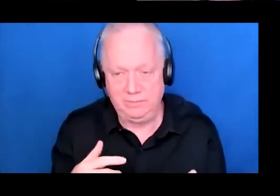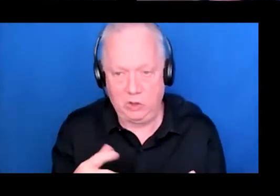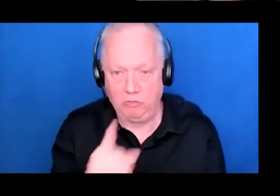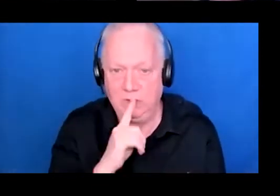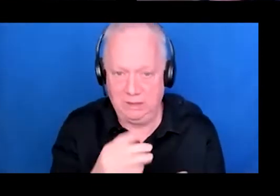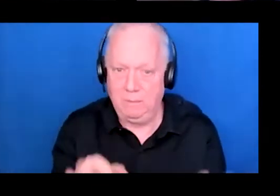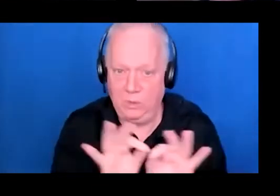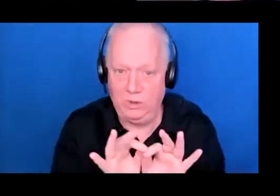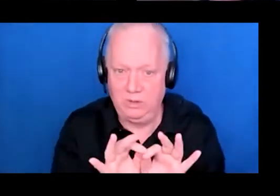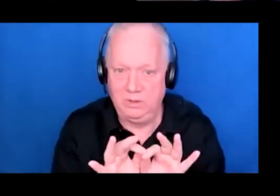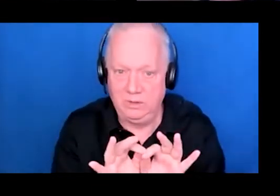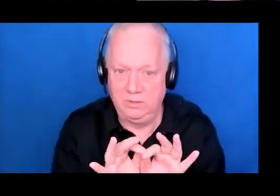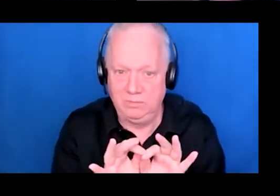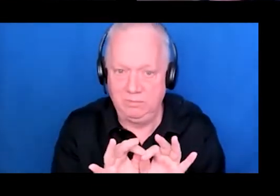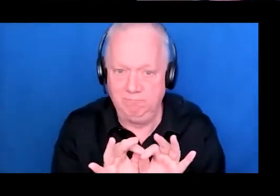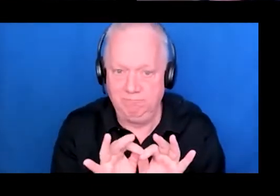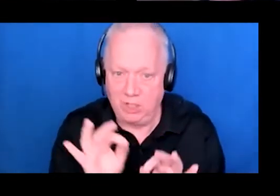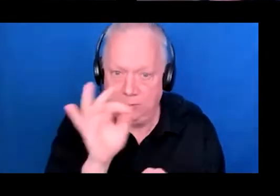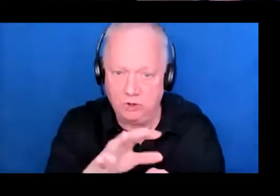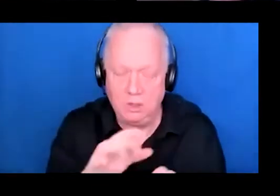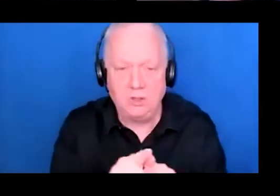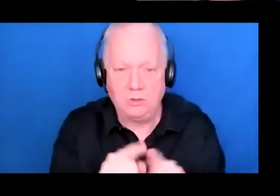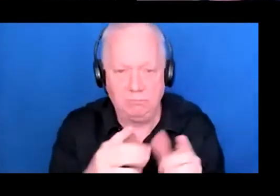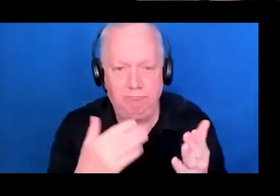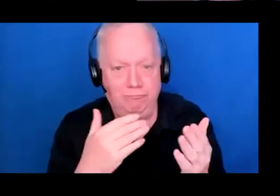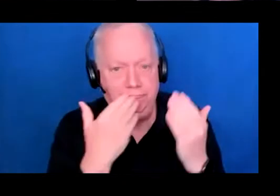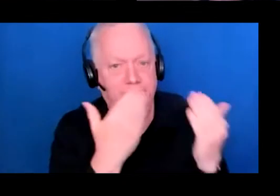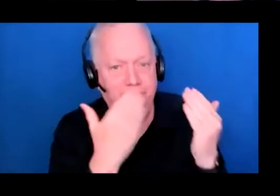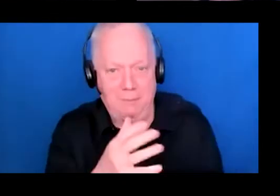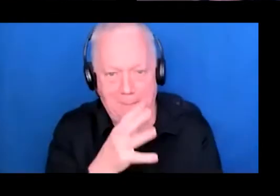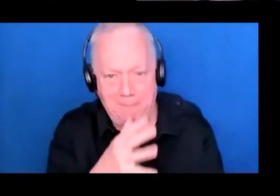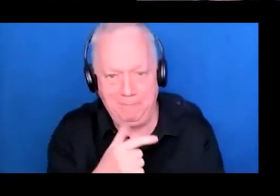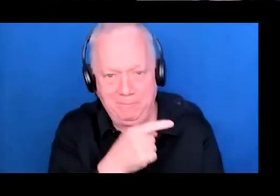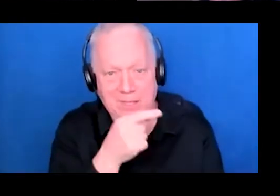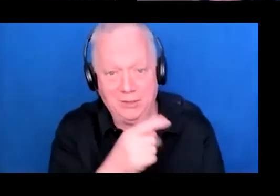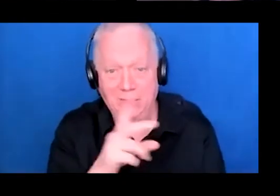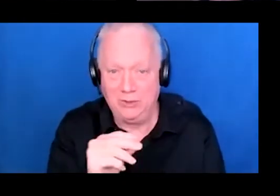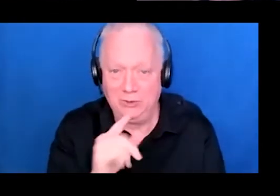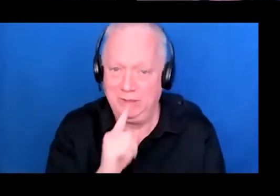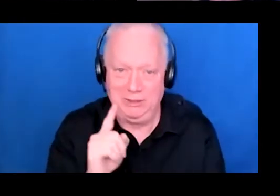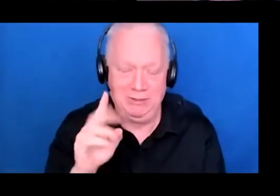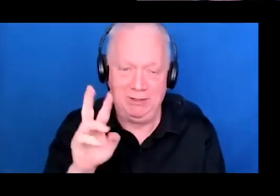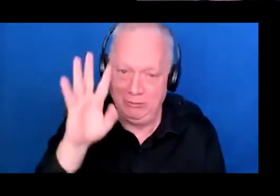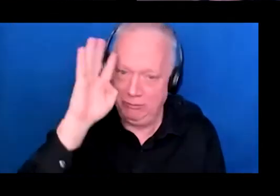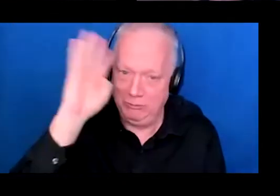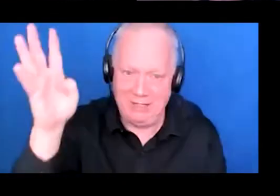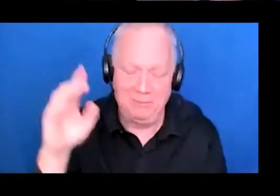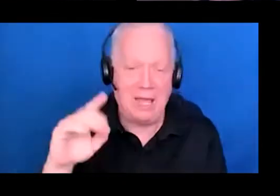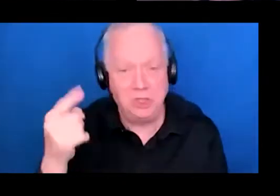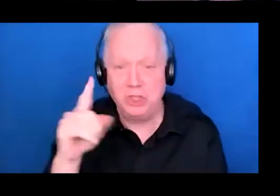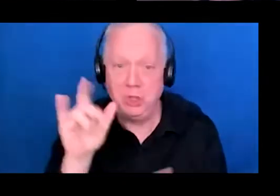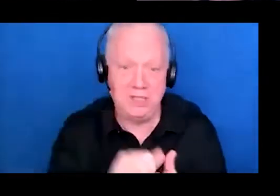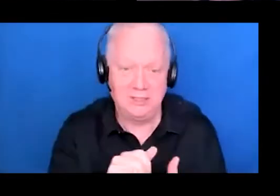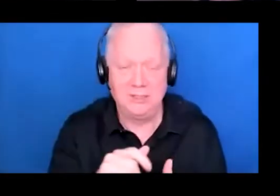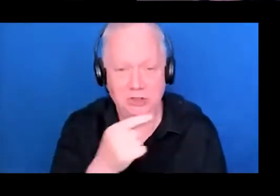really important contribution. And also I have to give a shout out to my mom, because she would do these like random, like, I'm just gonna do this. And